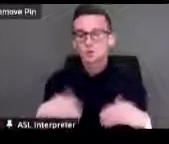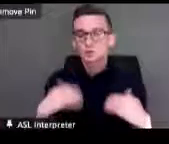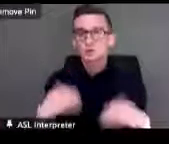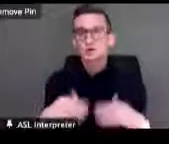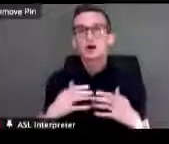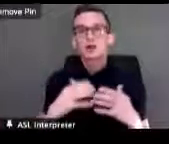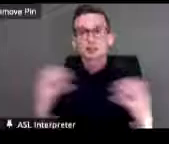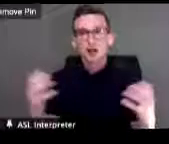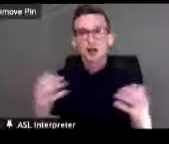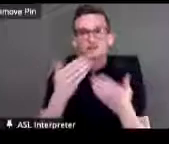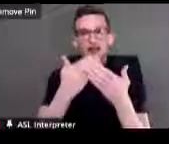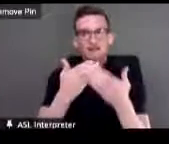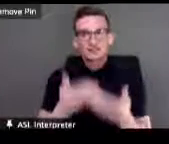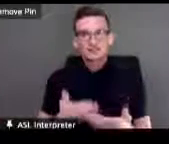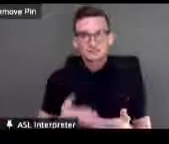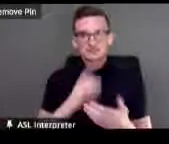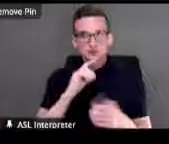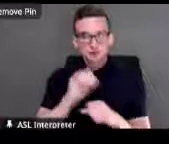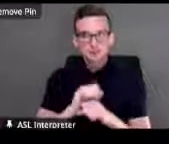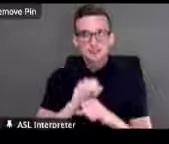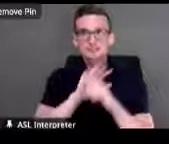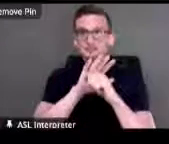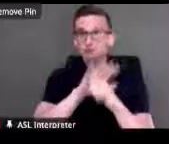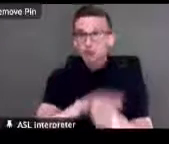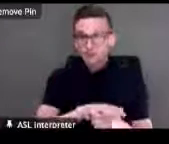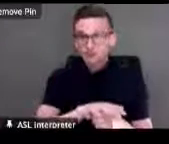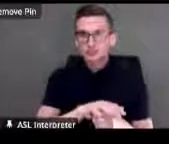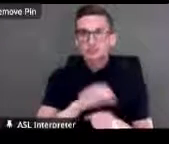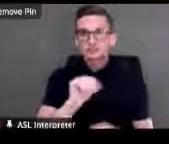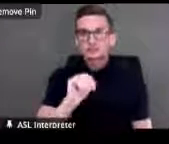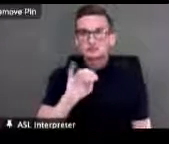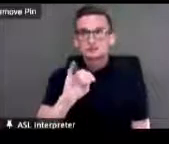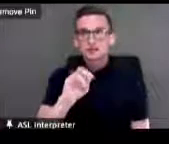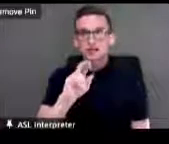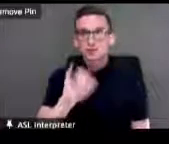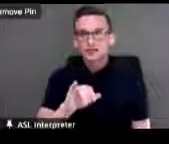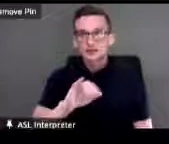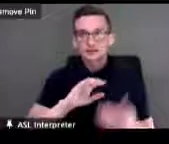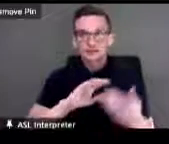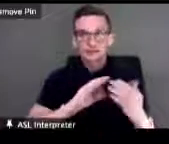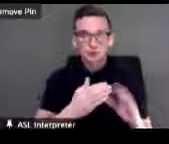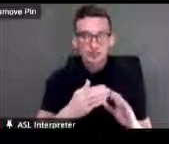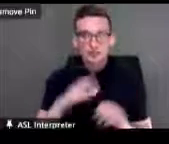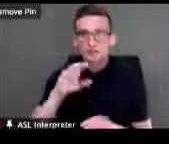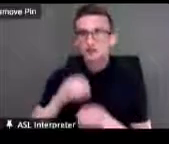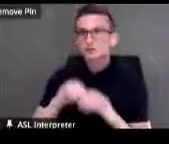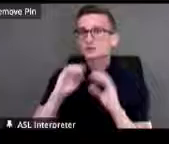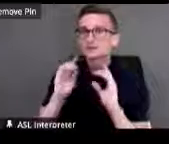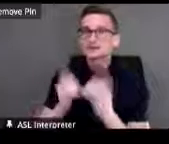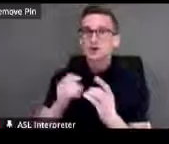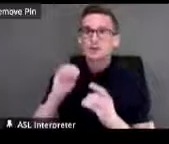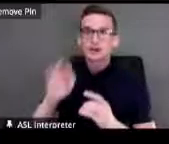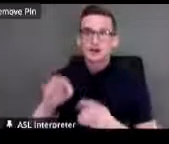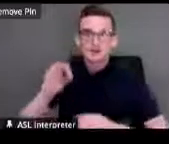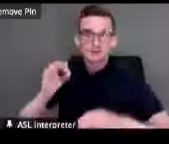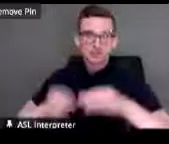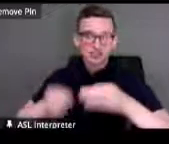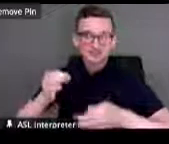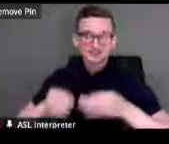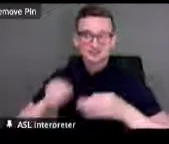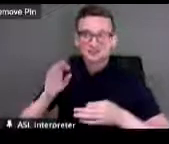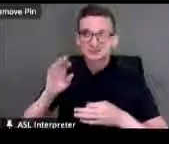suppression and oppression of the minority community, to include a Department of Justice settlement that was done